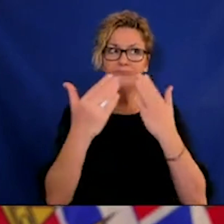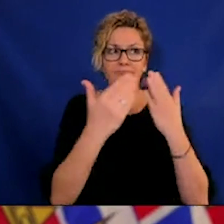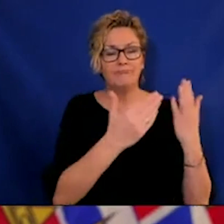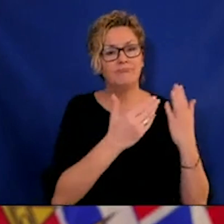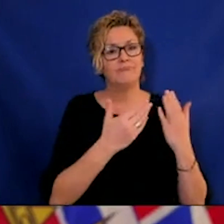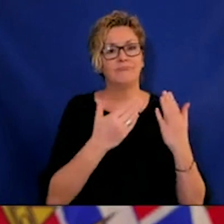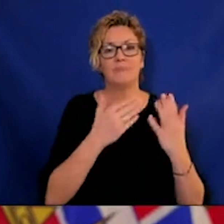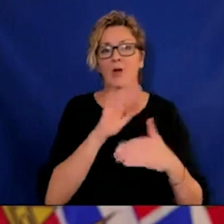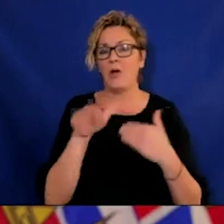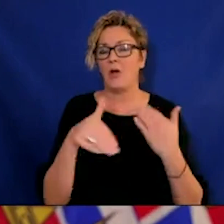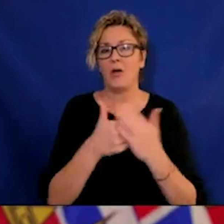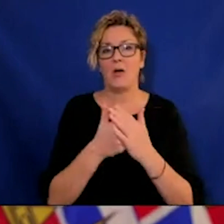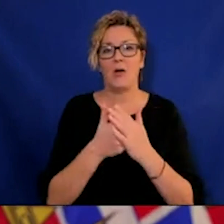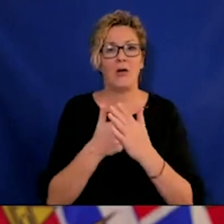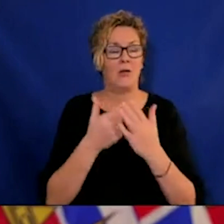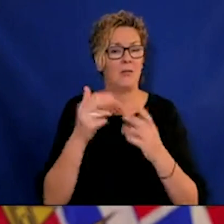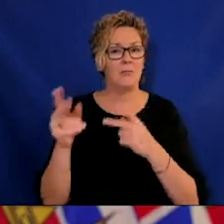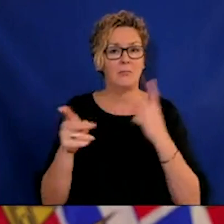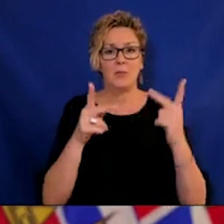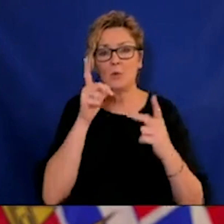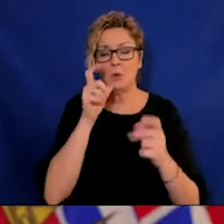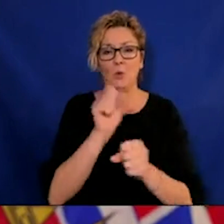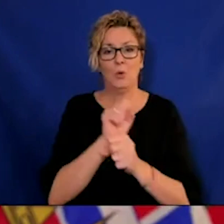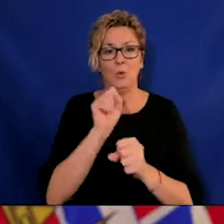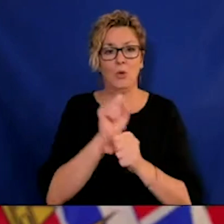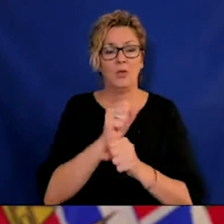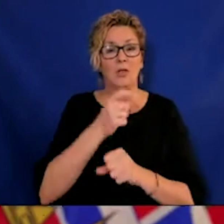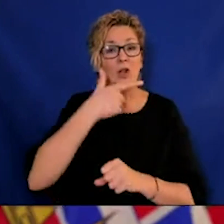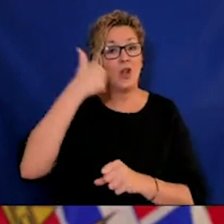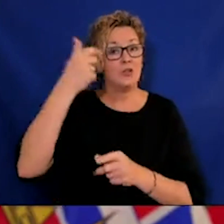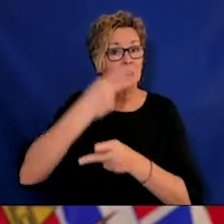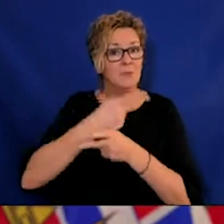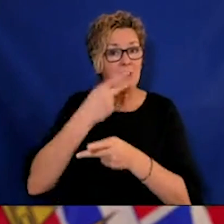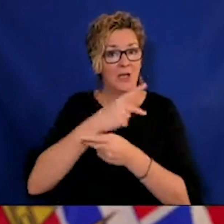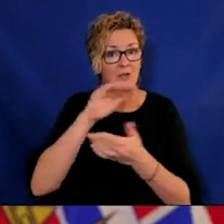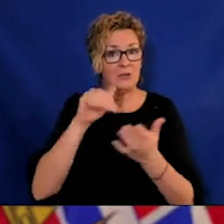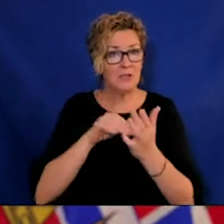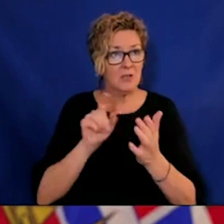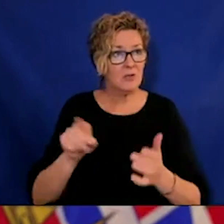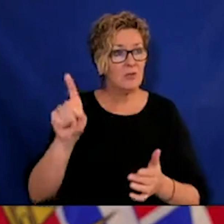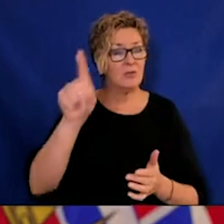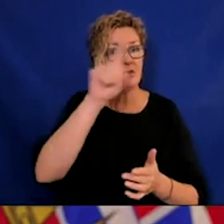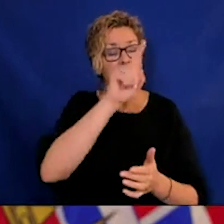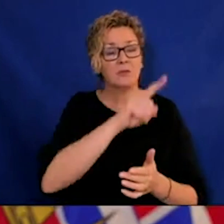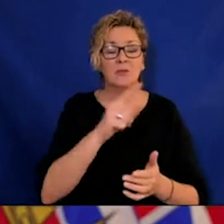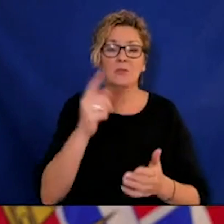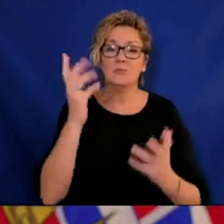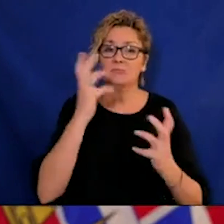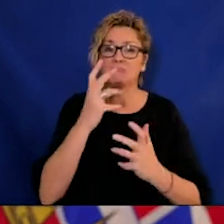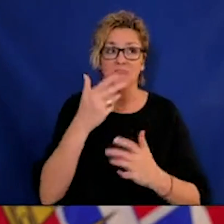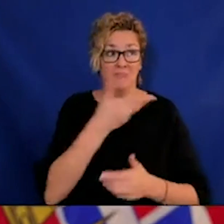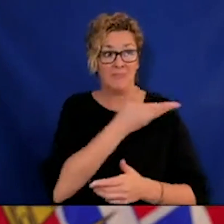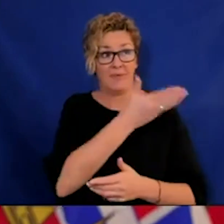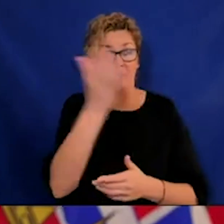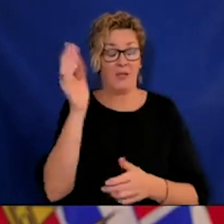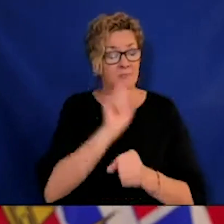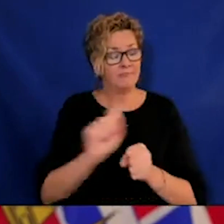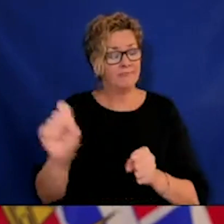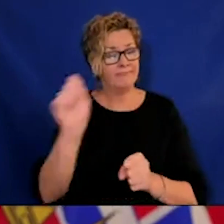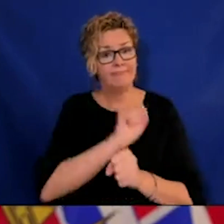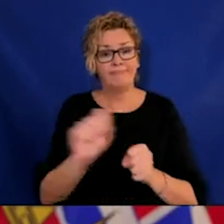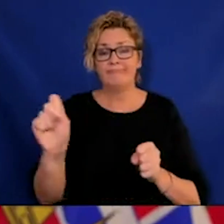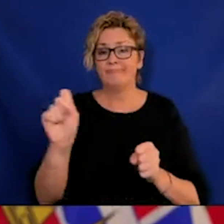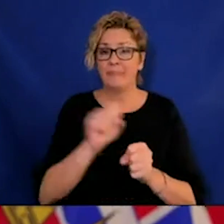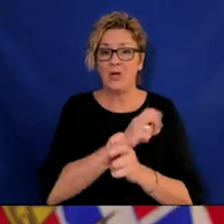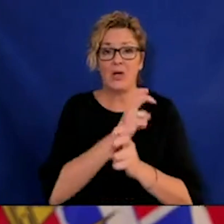of the long-term care homes and healthcare settings. Healthcare workers have been at the front lines, or maybe the